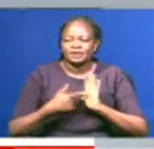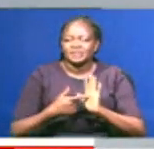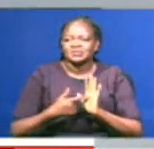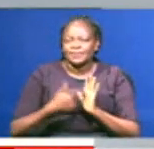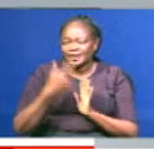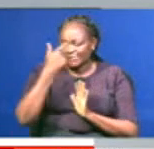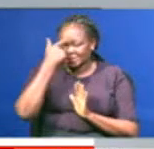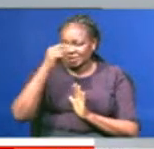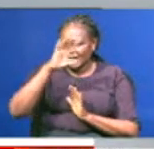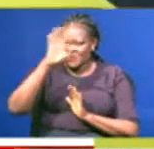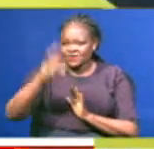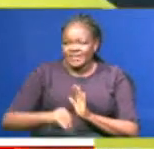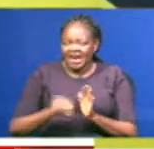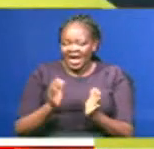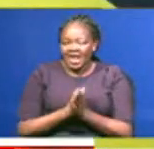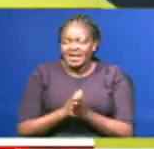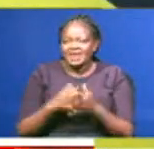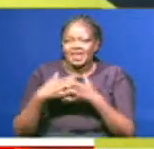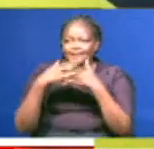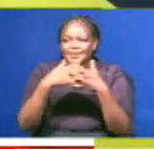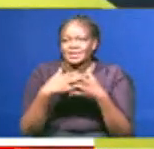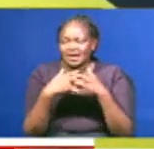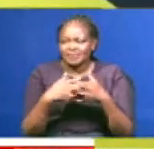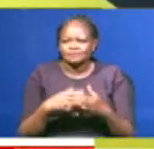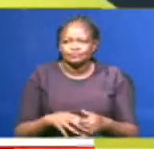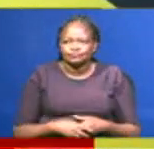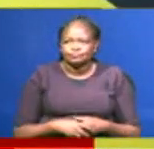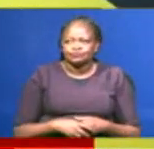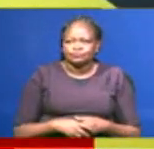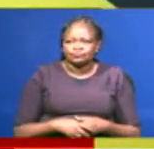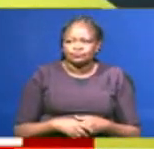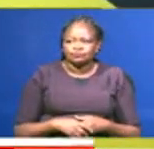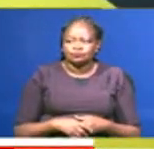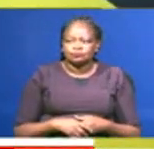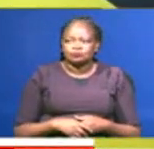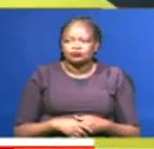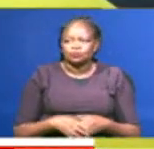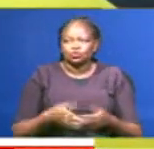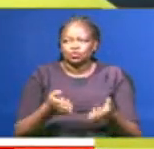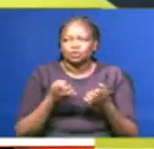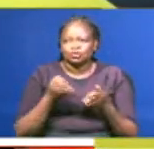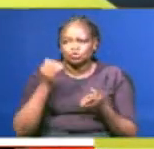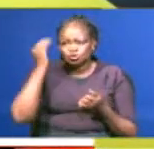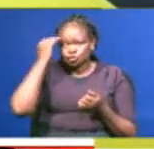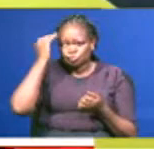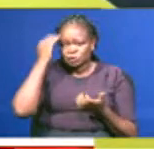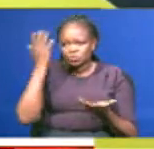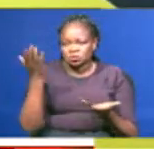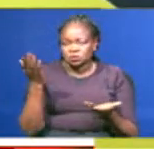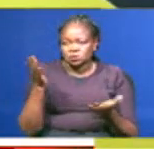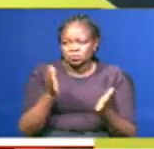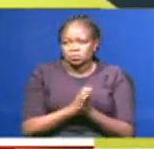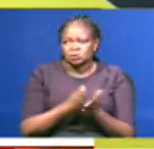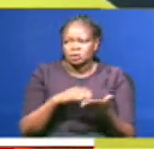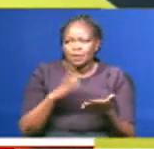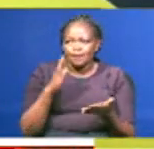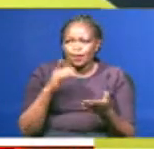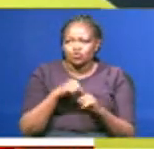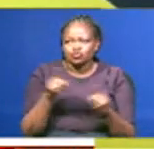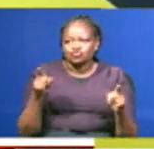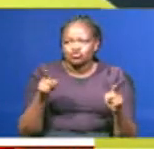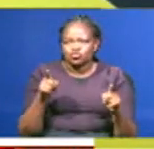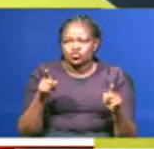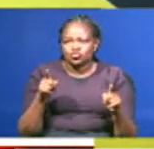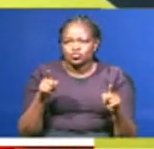Africa and Latin America. And then you need right information, right knowledge and the right processes. So, you know, the more you get ahead,